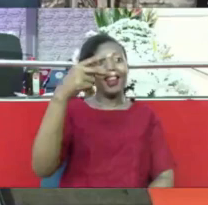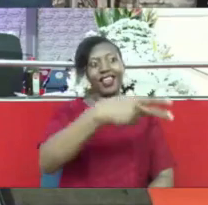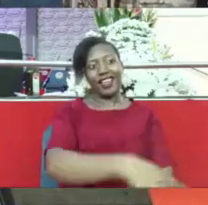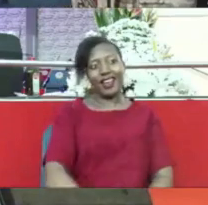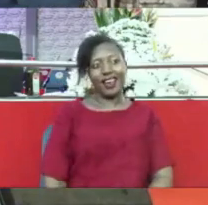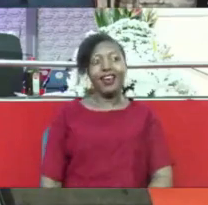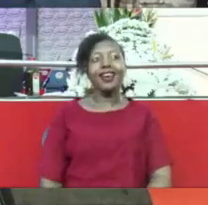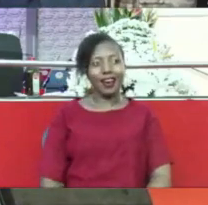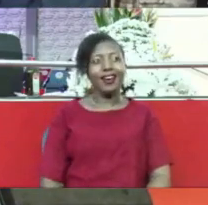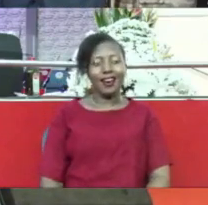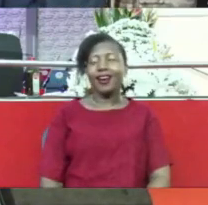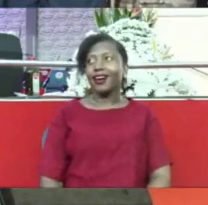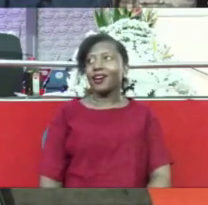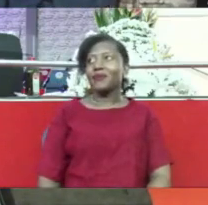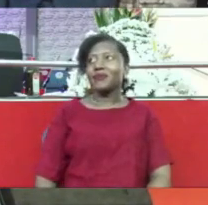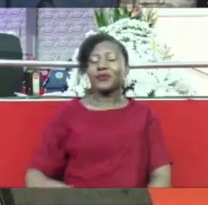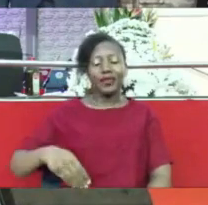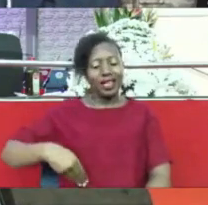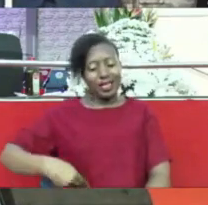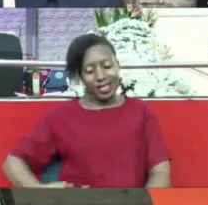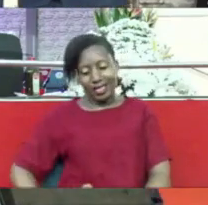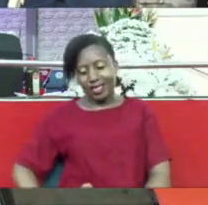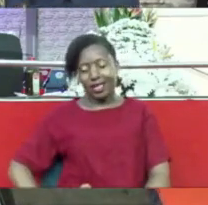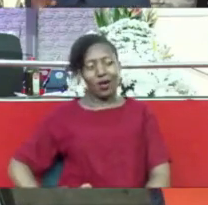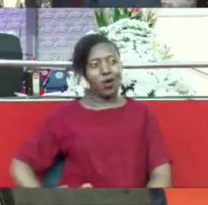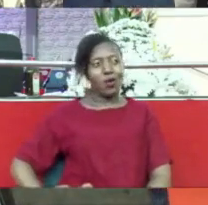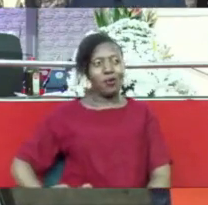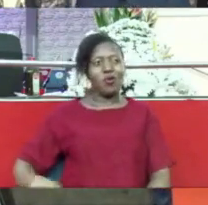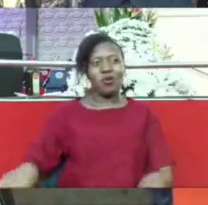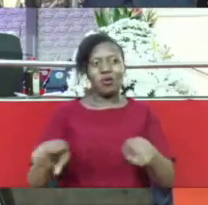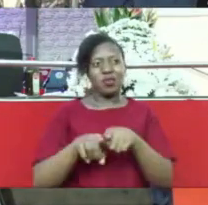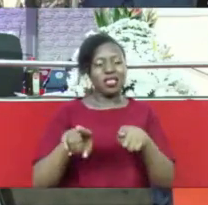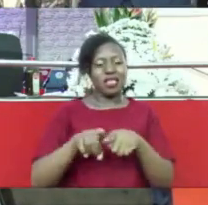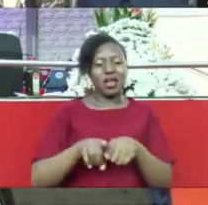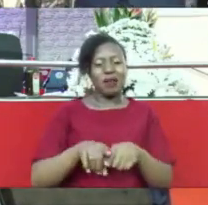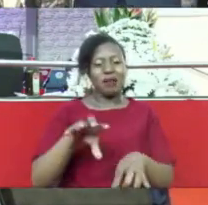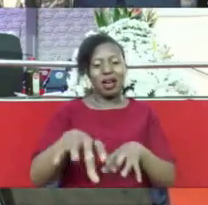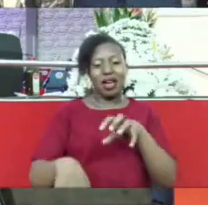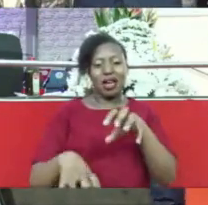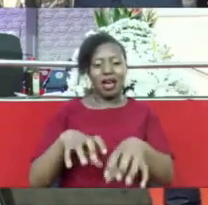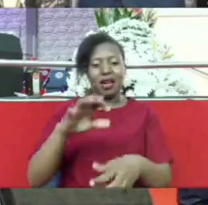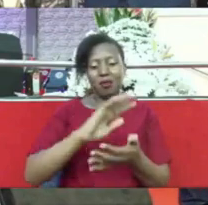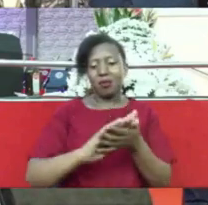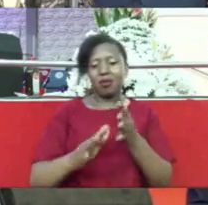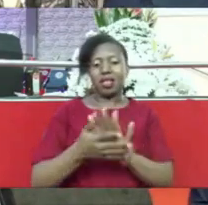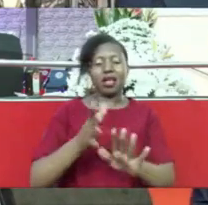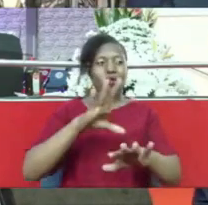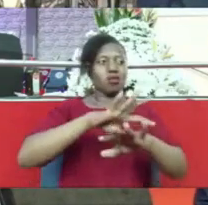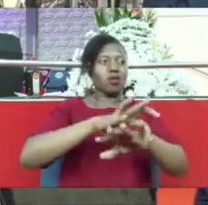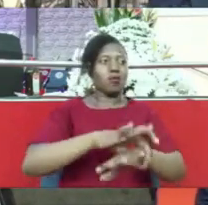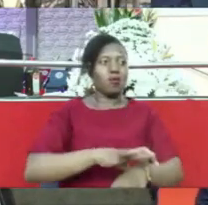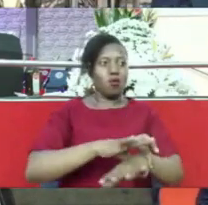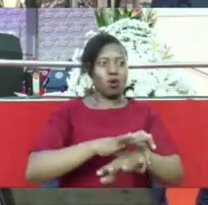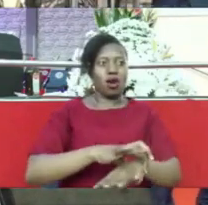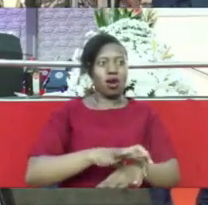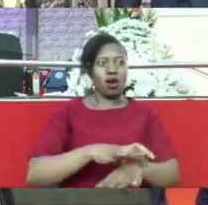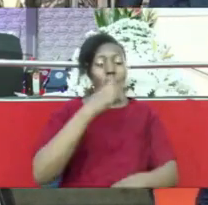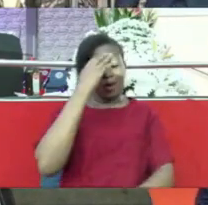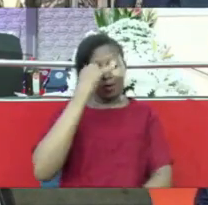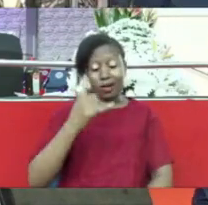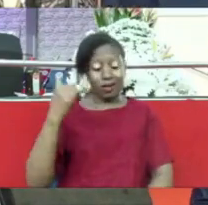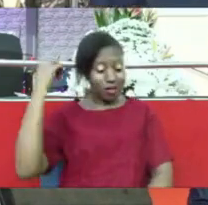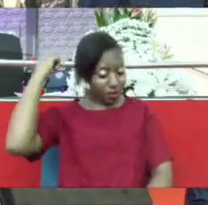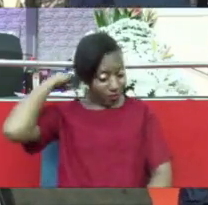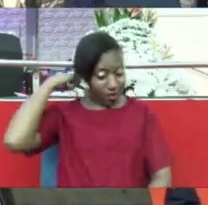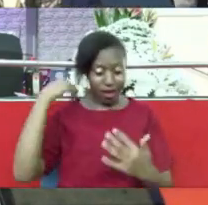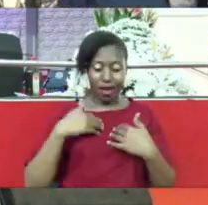Jacob was an invertebrate. Yeye alikuwa mdudu asiyekuwa na mifupa. He did not have a spine. Yeye hakuwa na